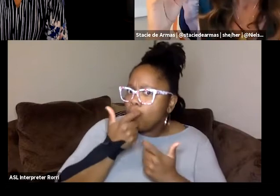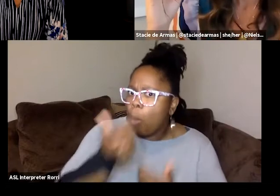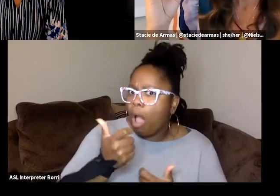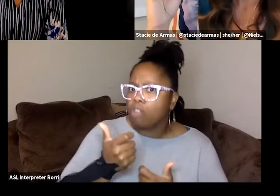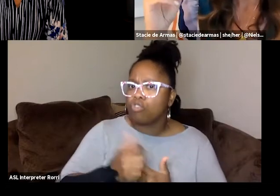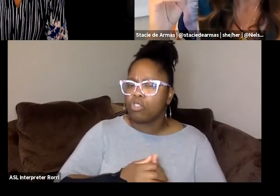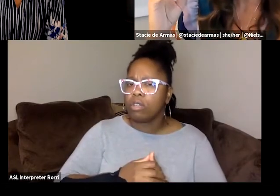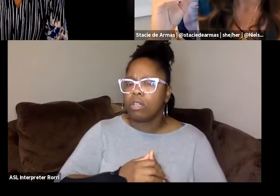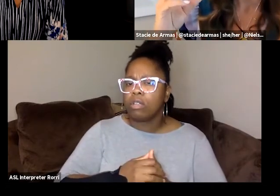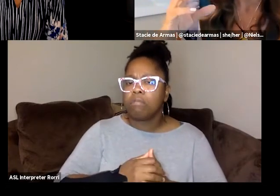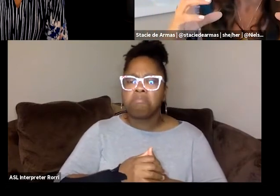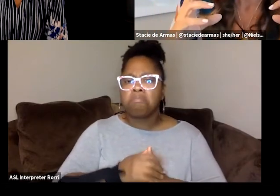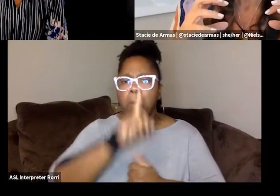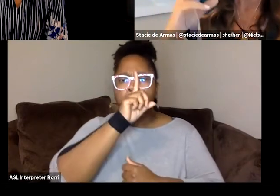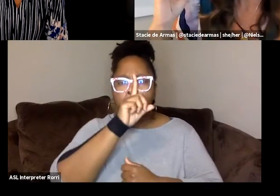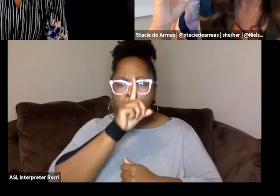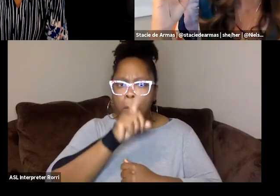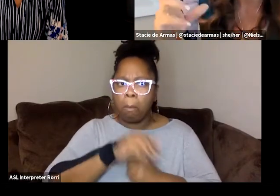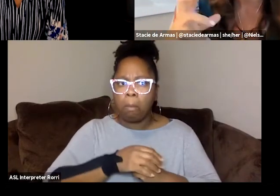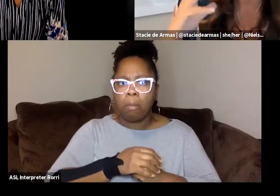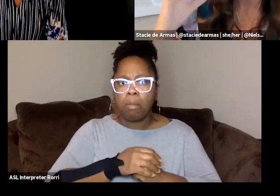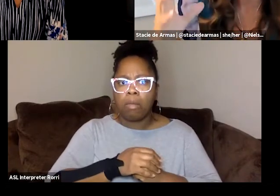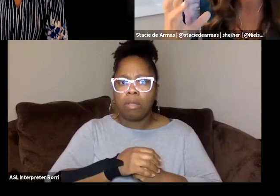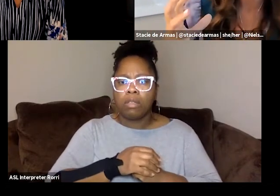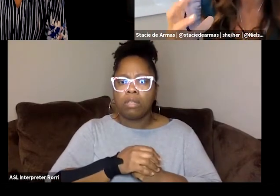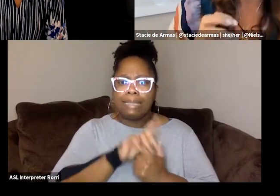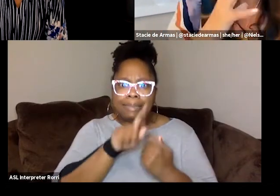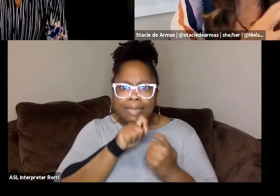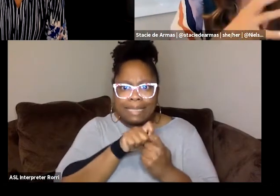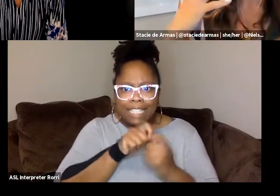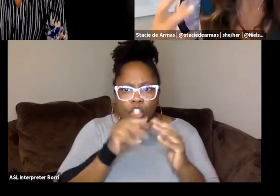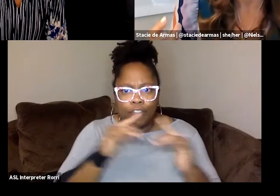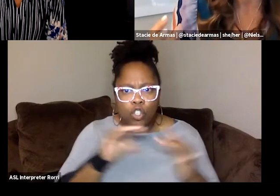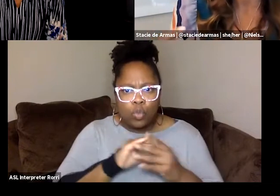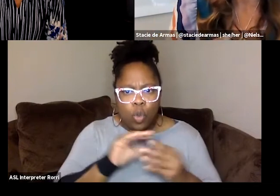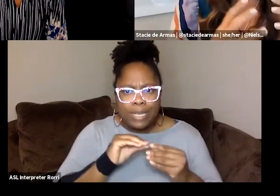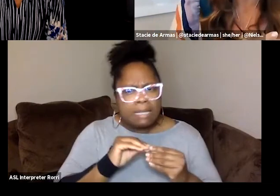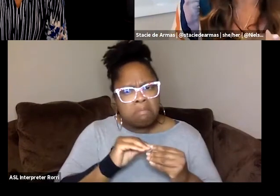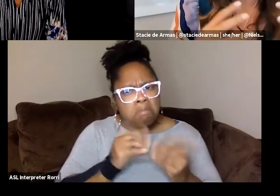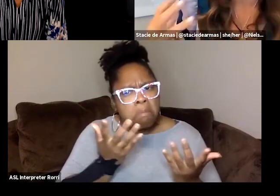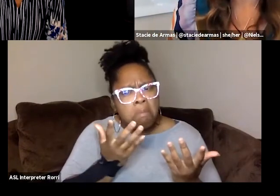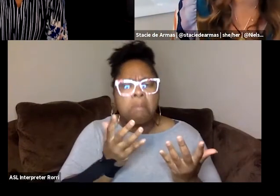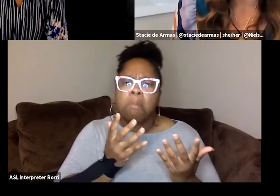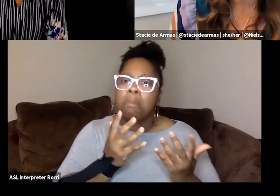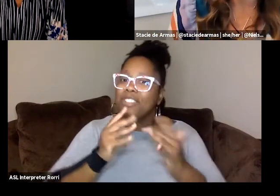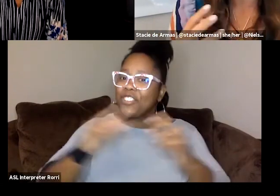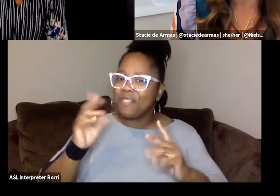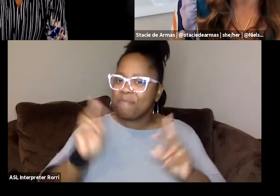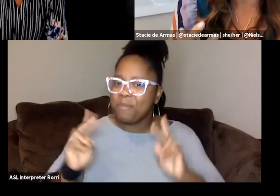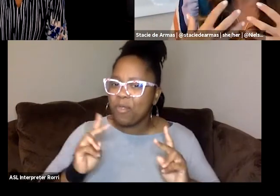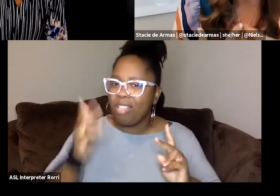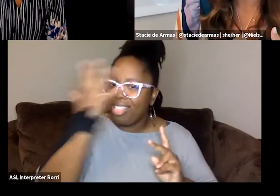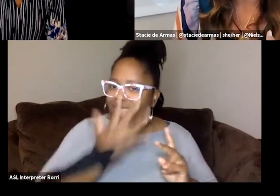necessarily, diverse, very specific diverse stories, but diverse people, right? They want to see diversity on screen that's